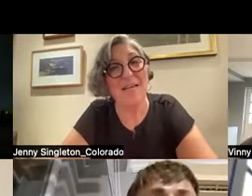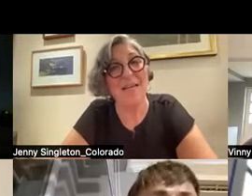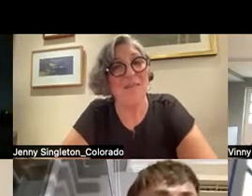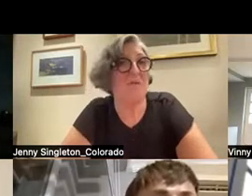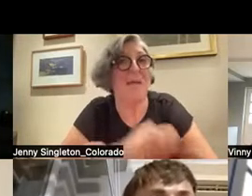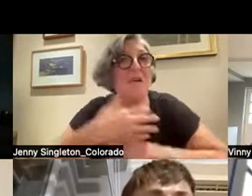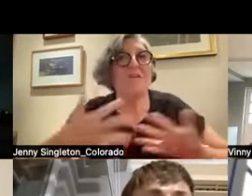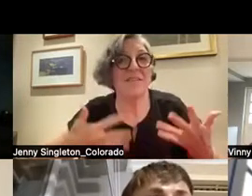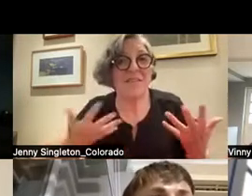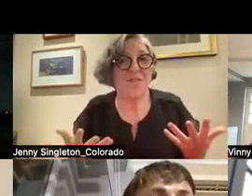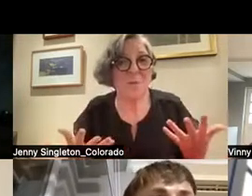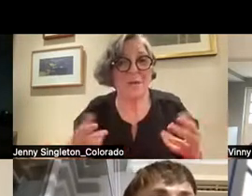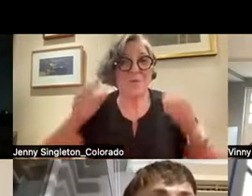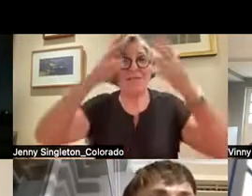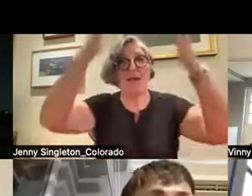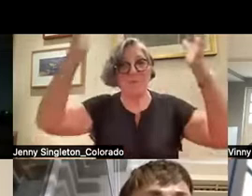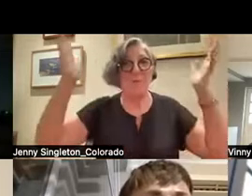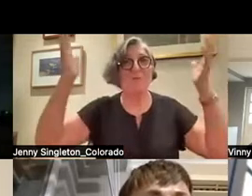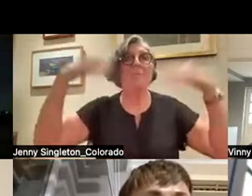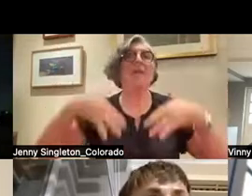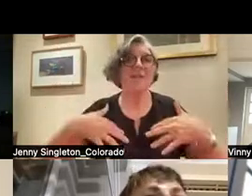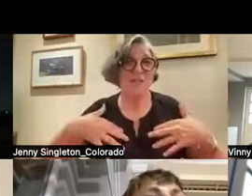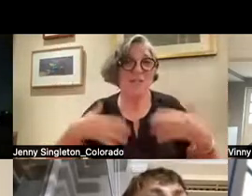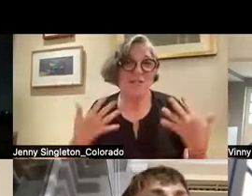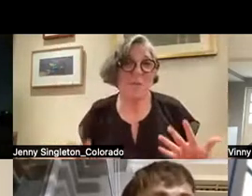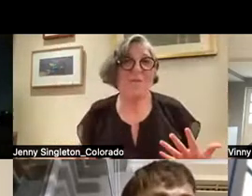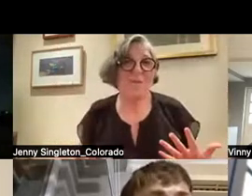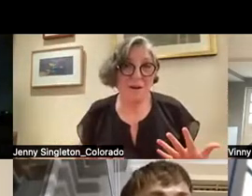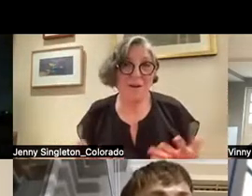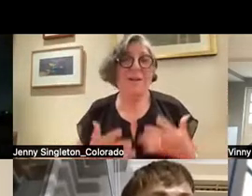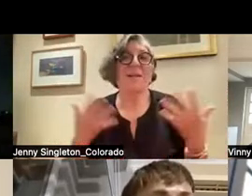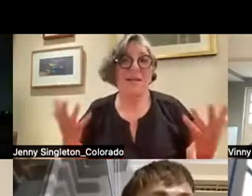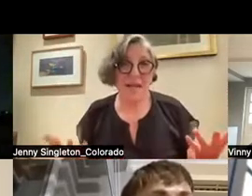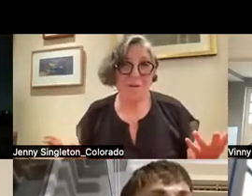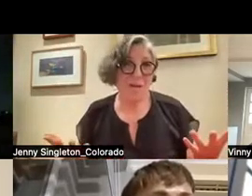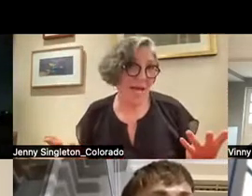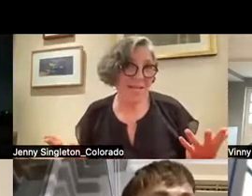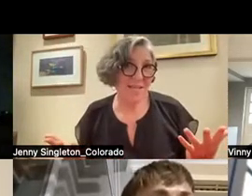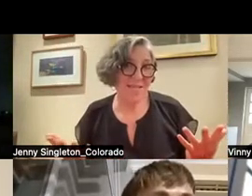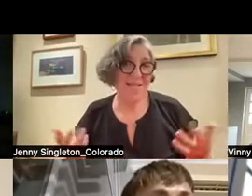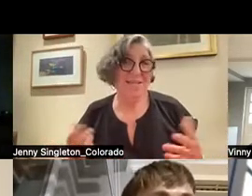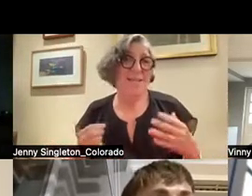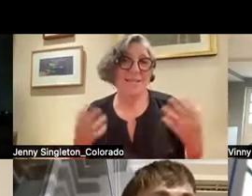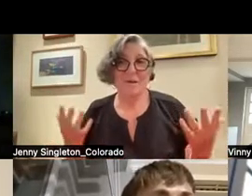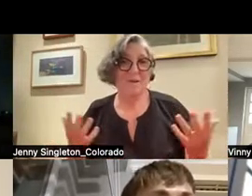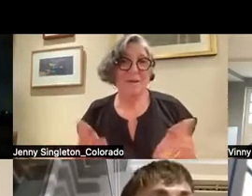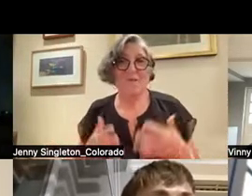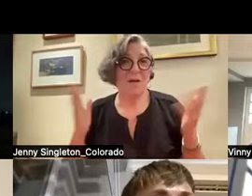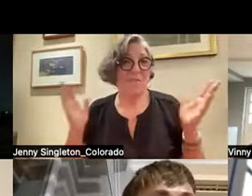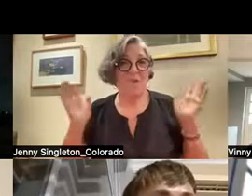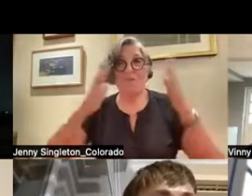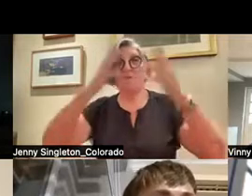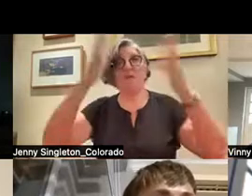parents. So they aren't the decision makers. It's other people making decisions about their language access. So